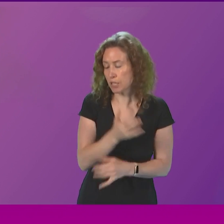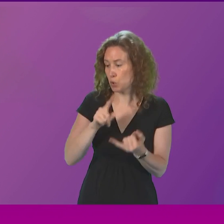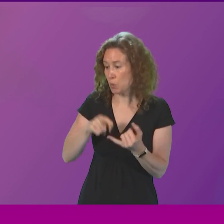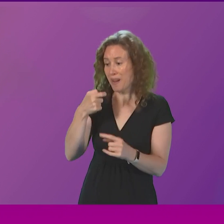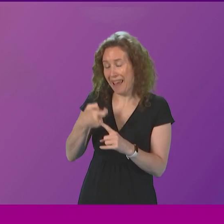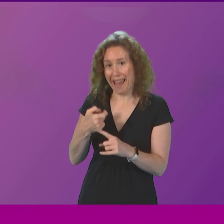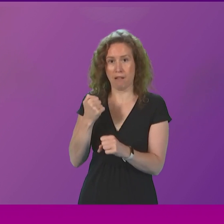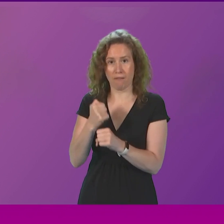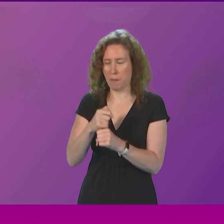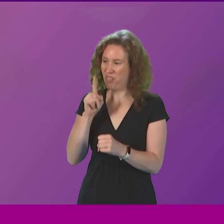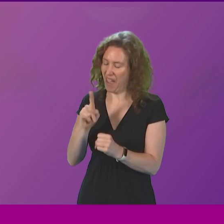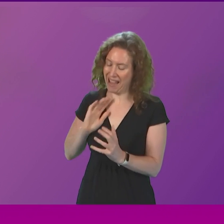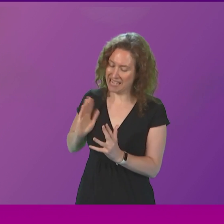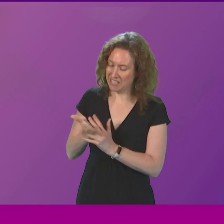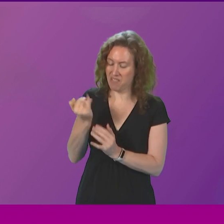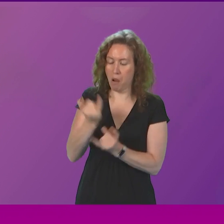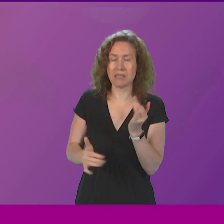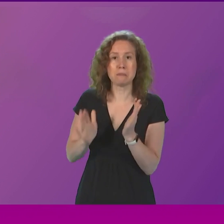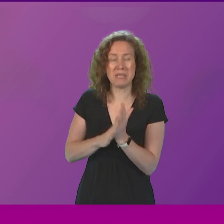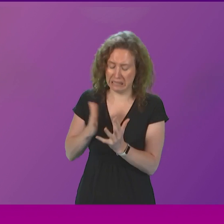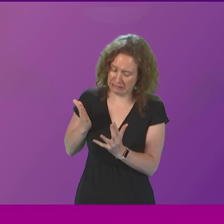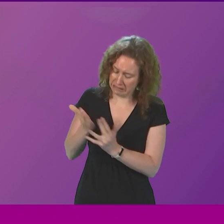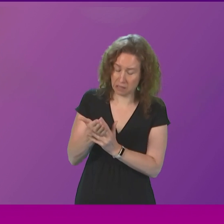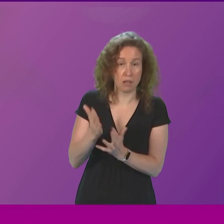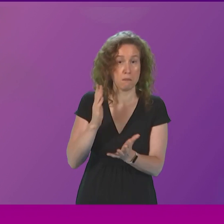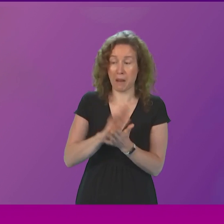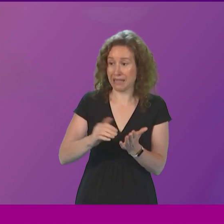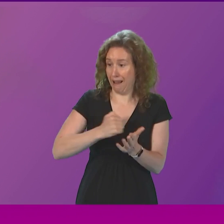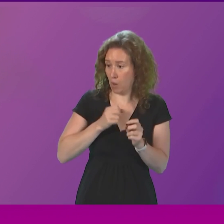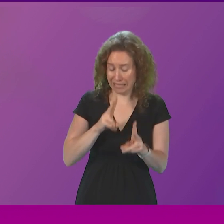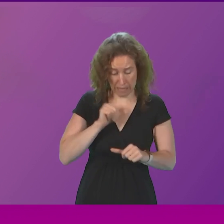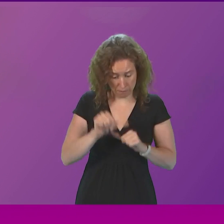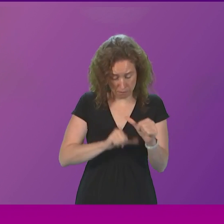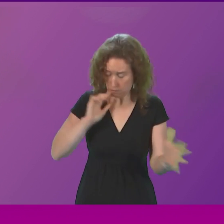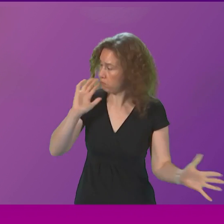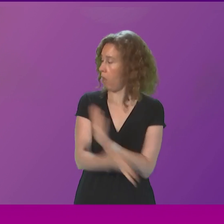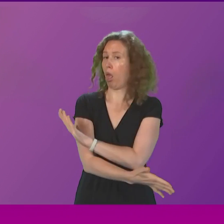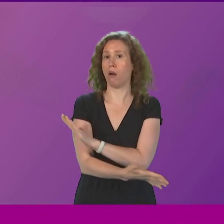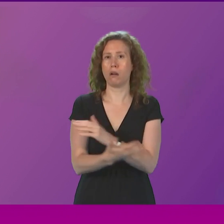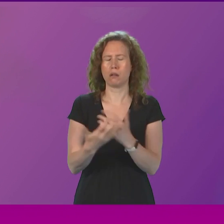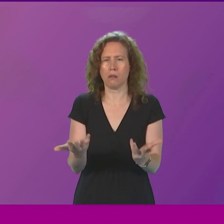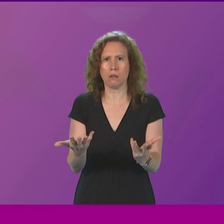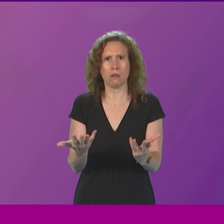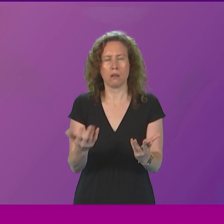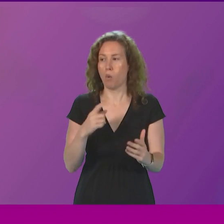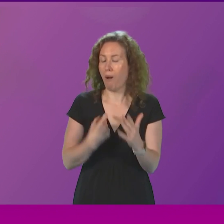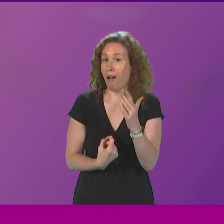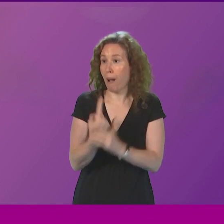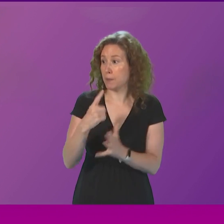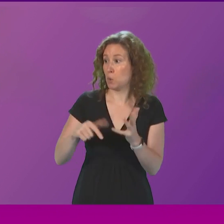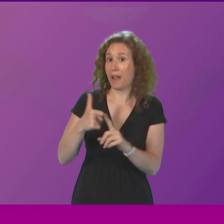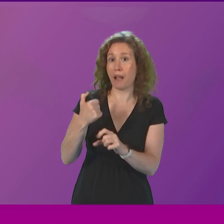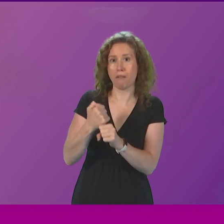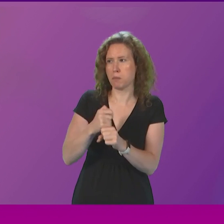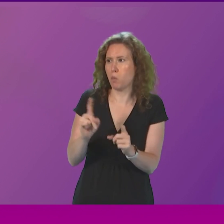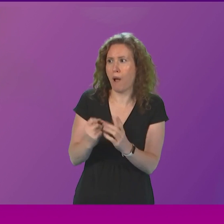11th hour intervention that completely torpedoed the deposit return scheme. What have we seen from the UK Government?